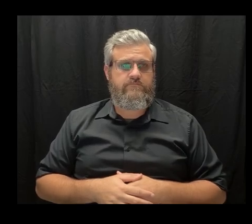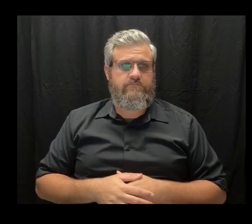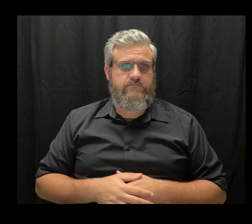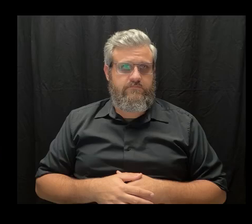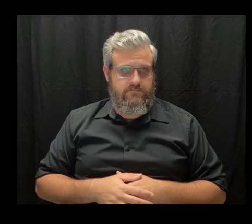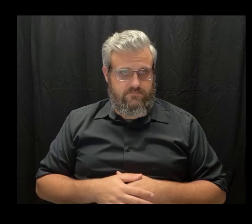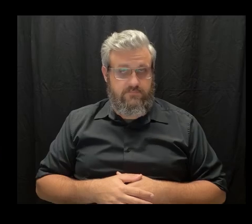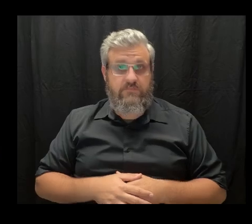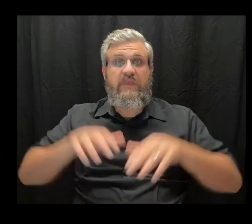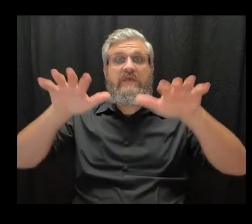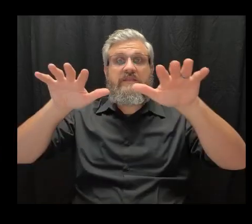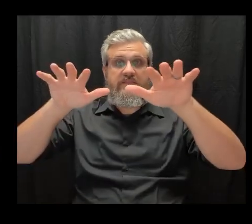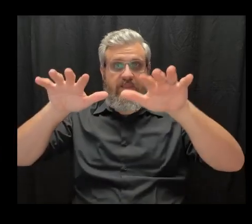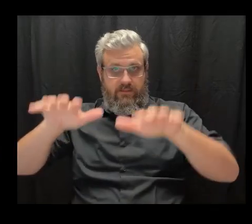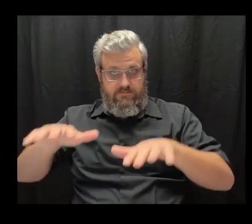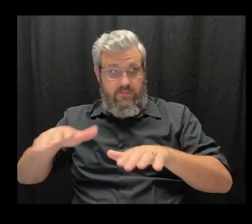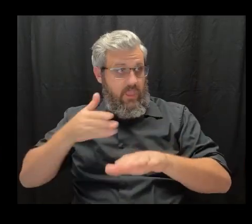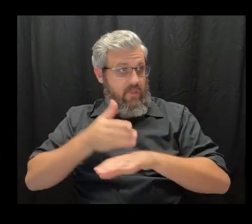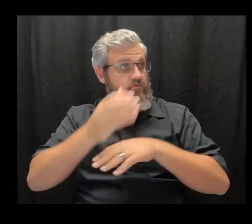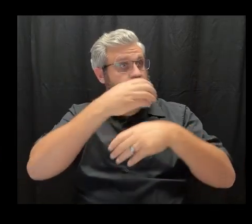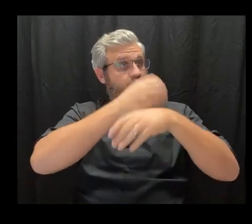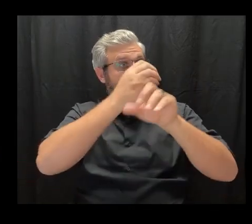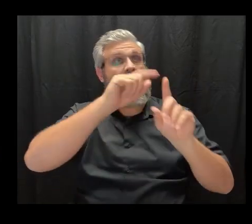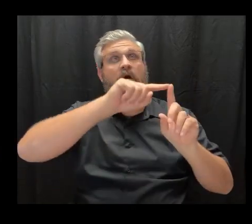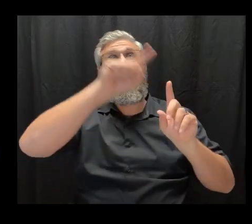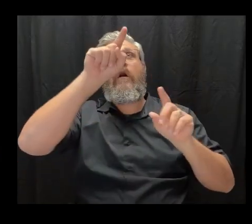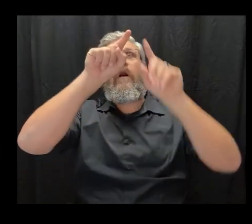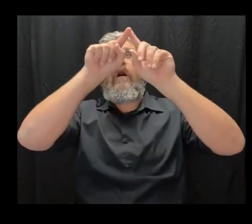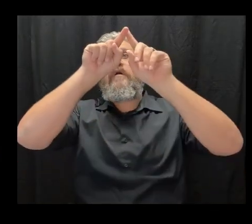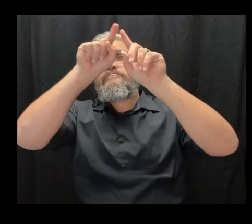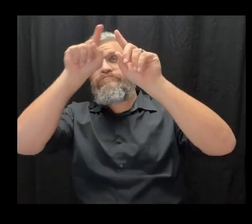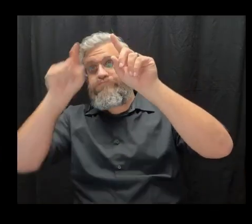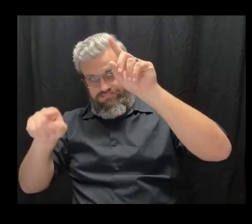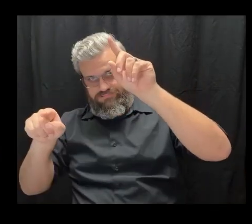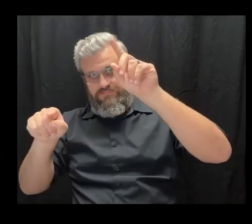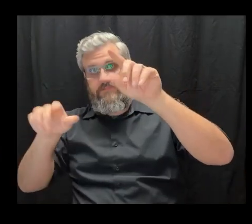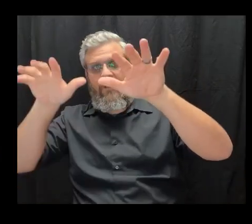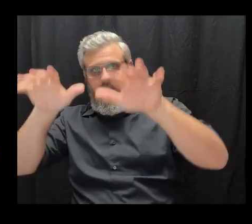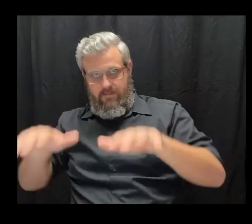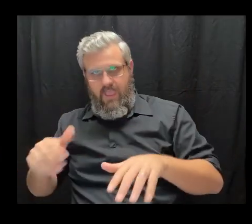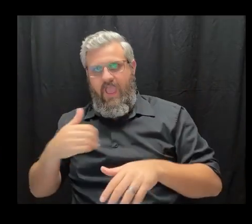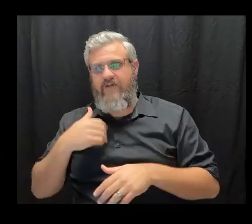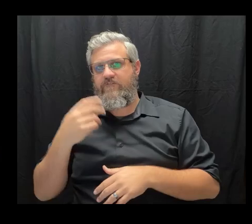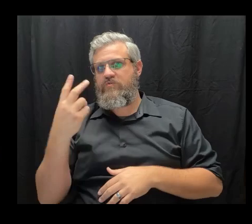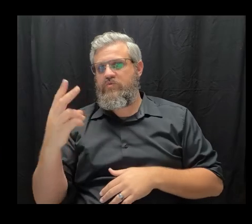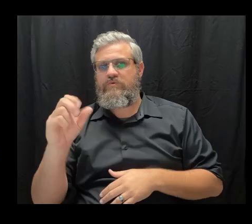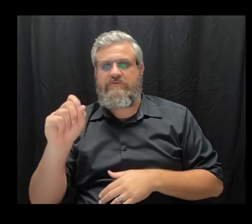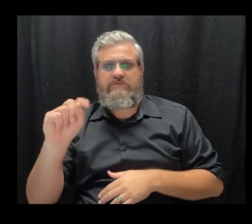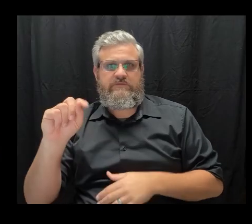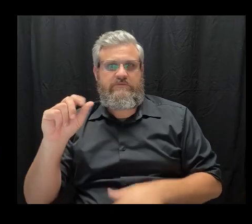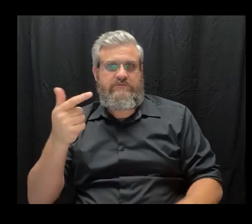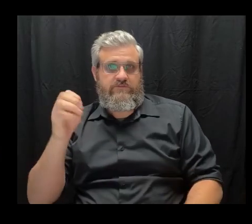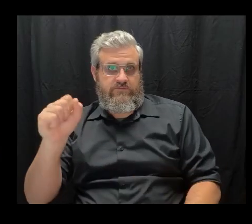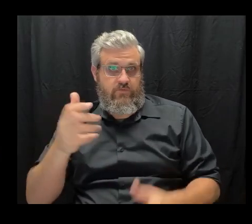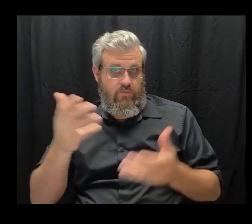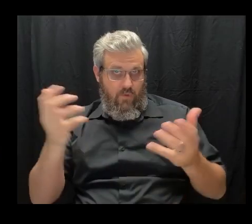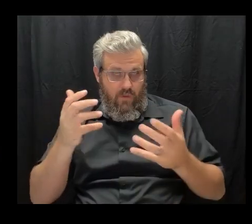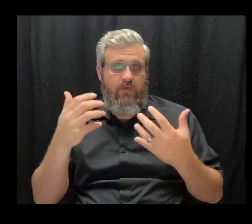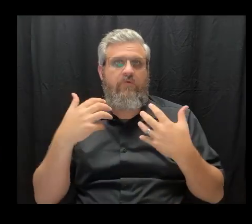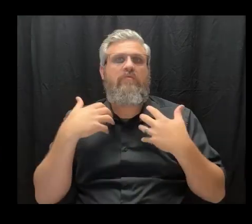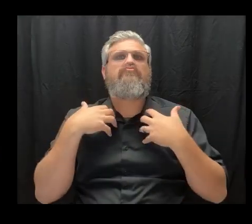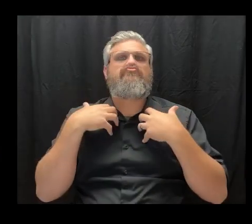De-escalation following a crisis can be thought of in two stages. First, there is the immediate period of recovery following an intense